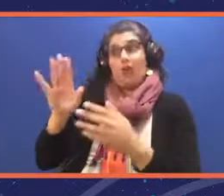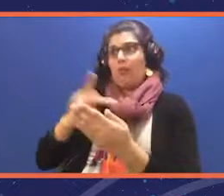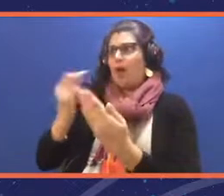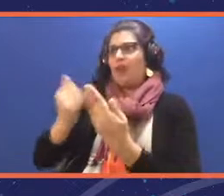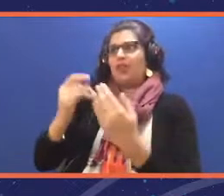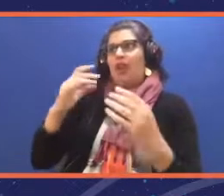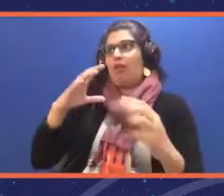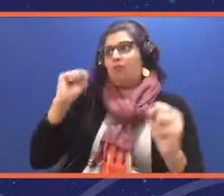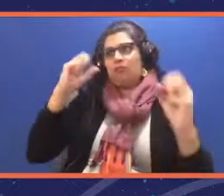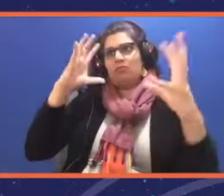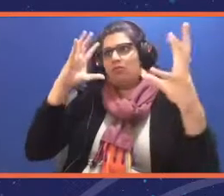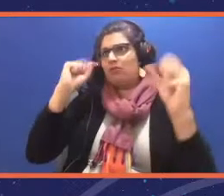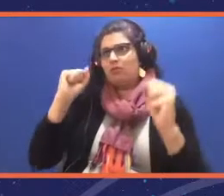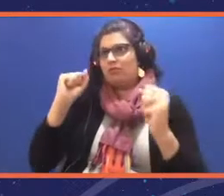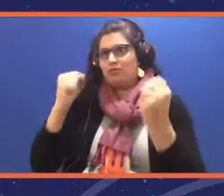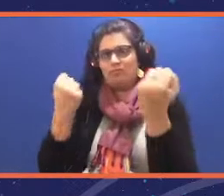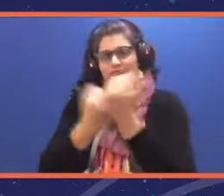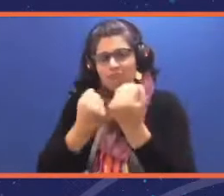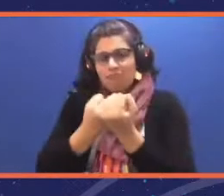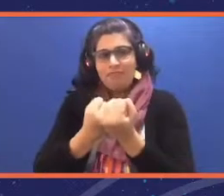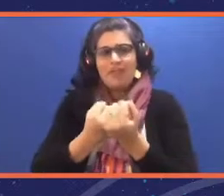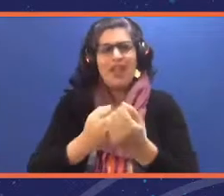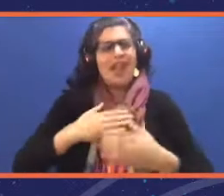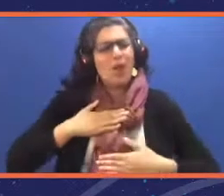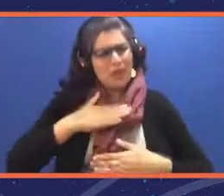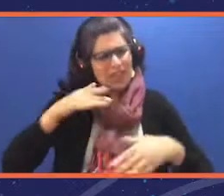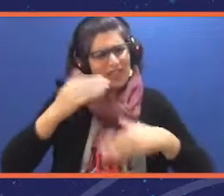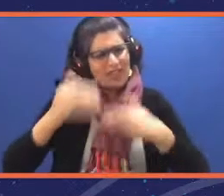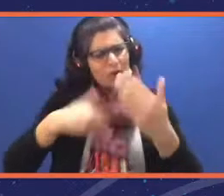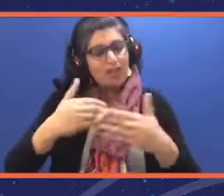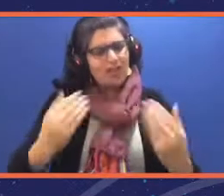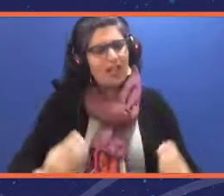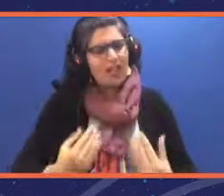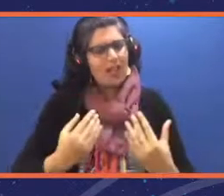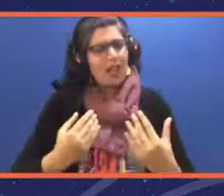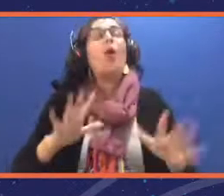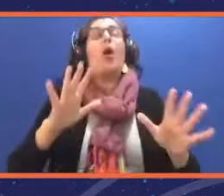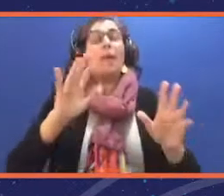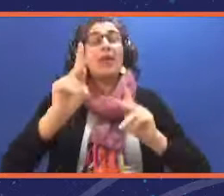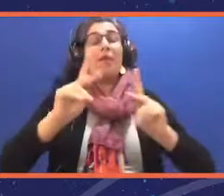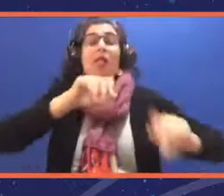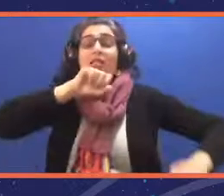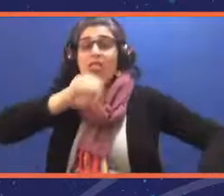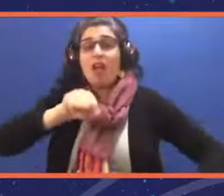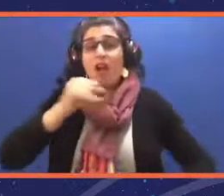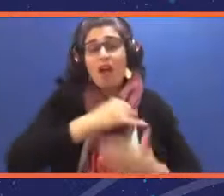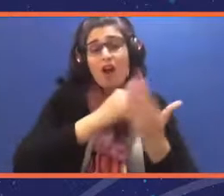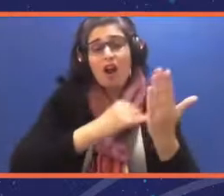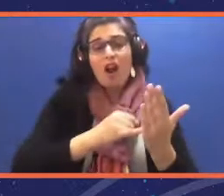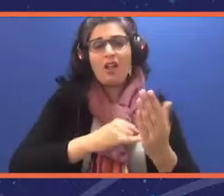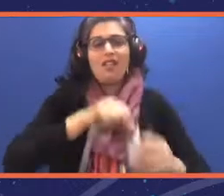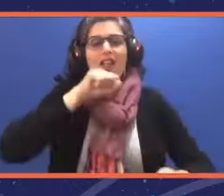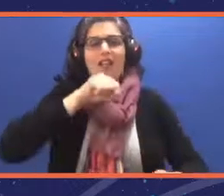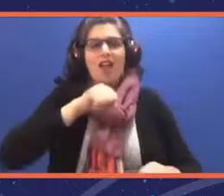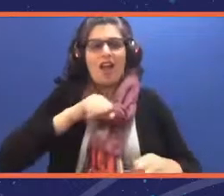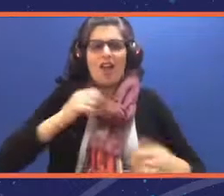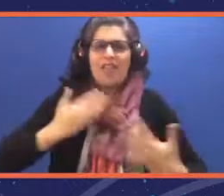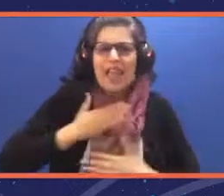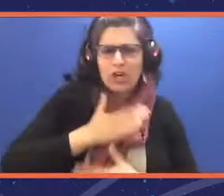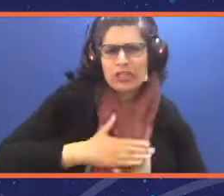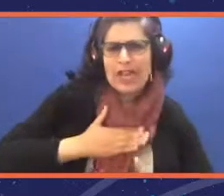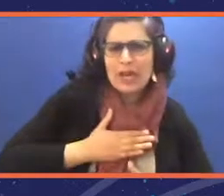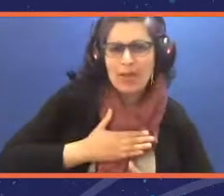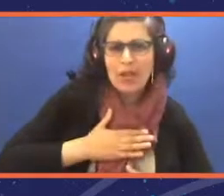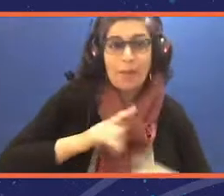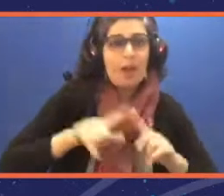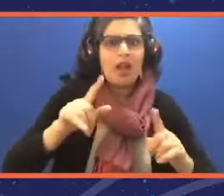really appreciate how this process allowed us, because I think people love the art, like they love the entertainment at the end, but they don't see, like, it's so